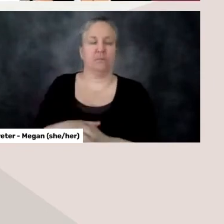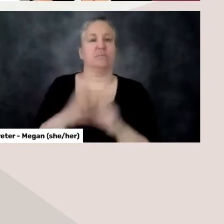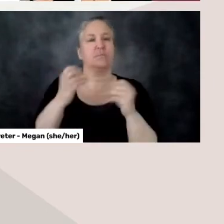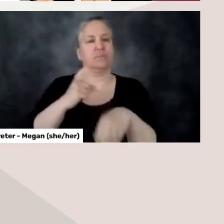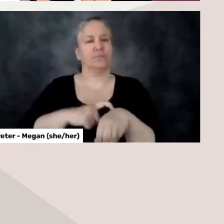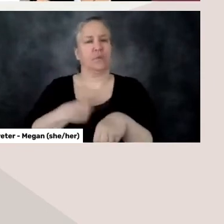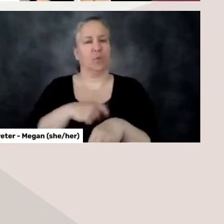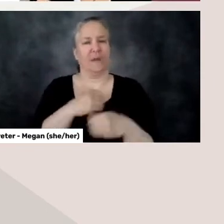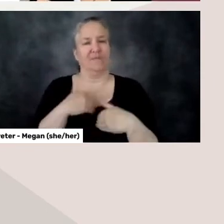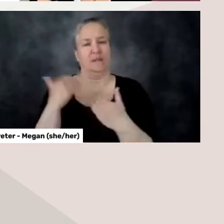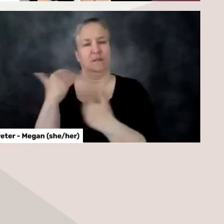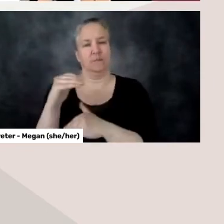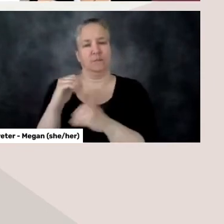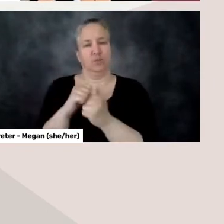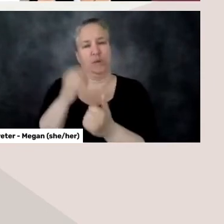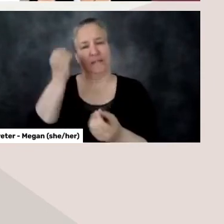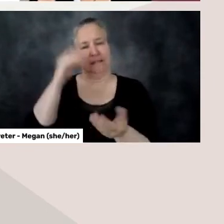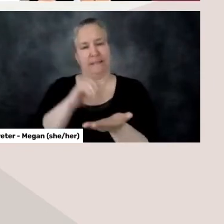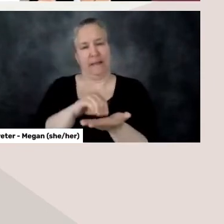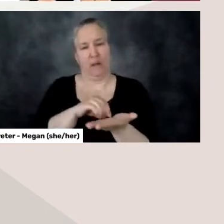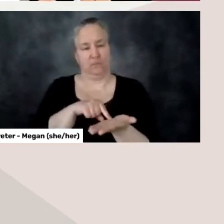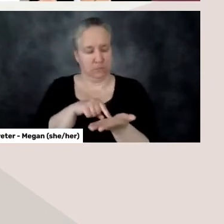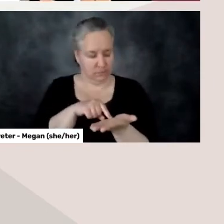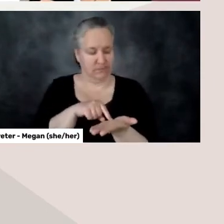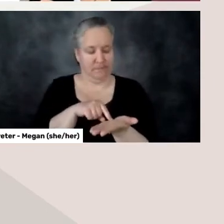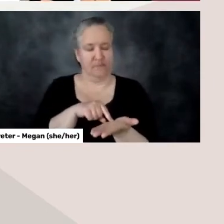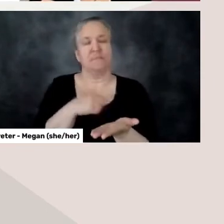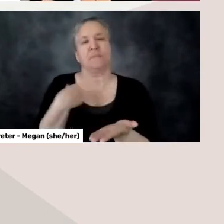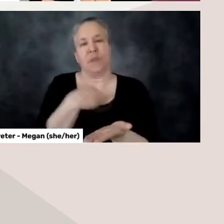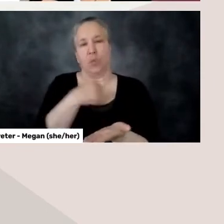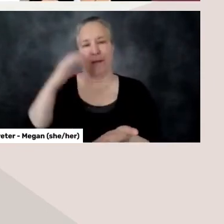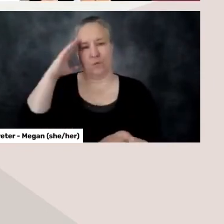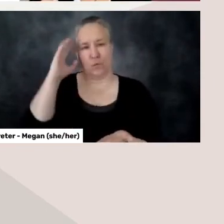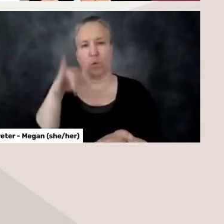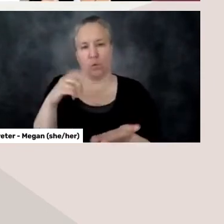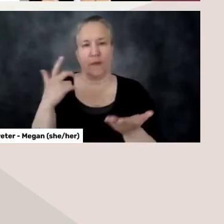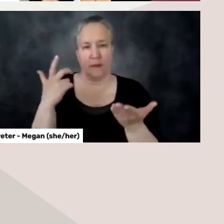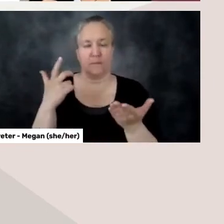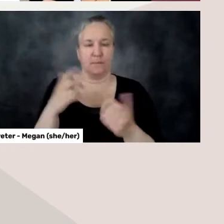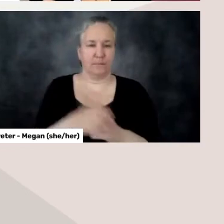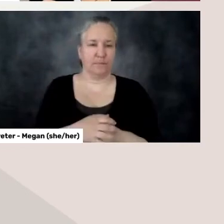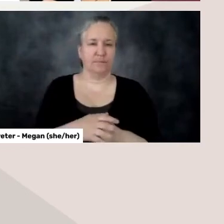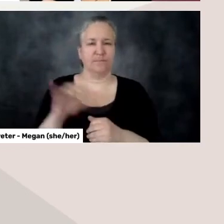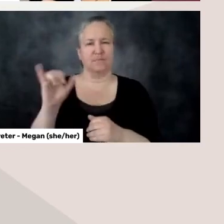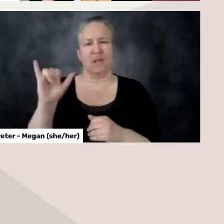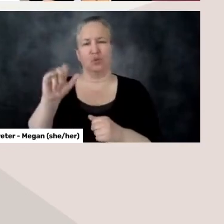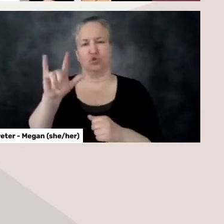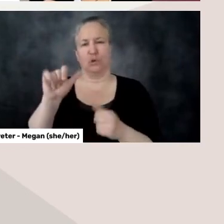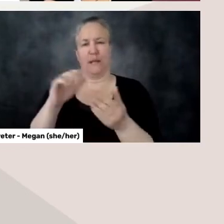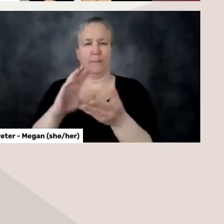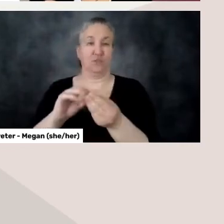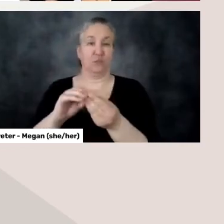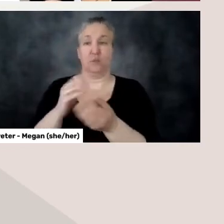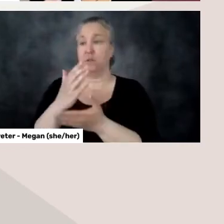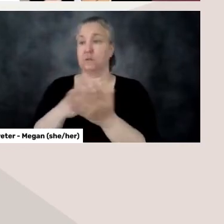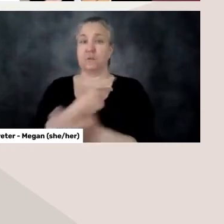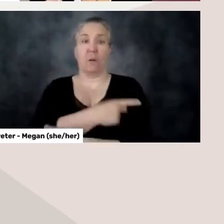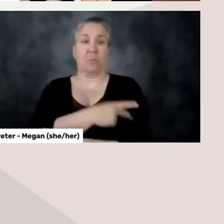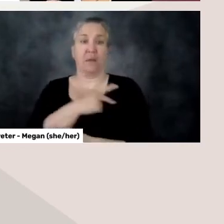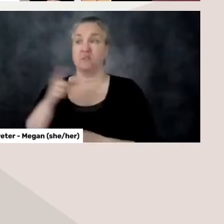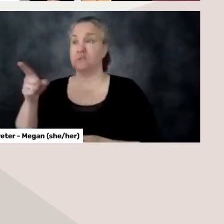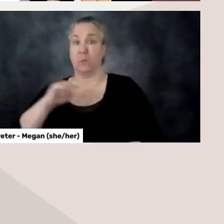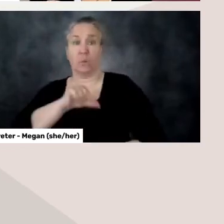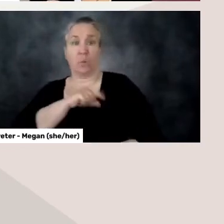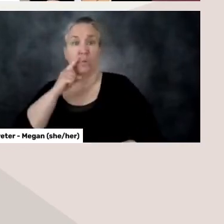have limitations in our data. We know that as Julia mentioned, some patients may not qualify for